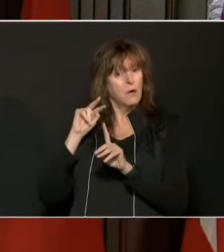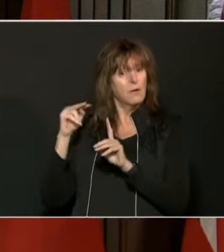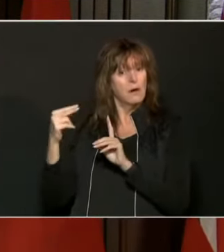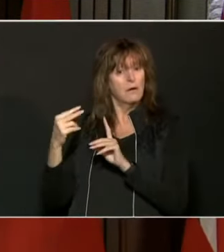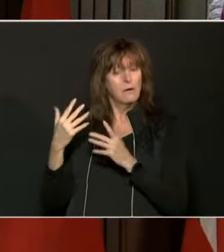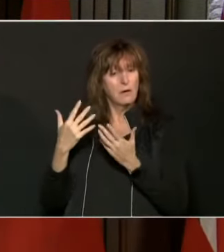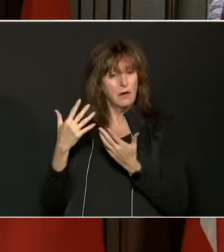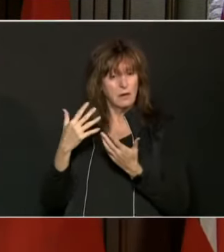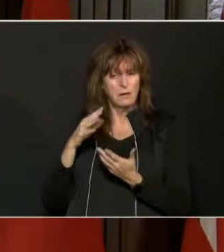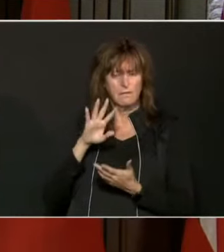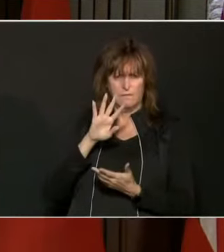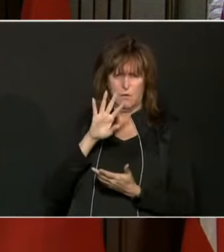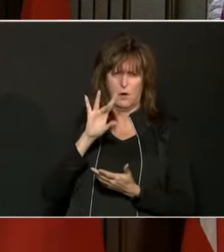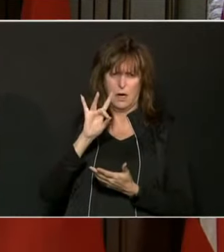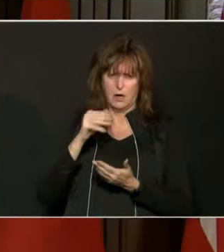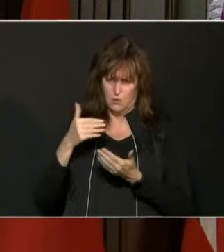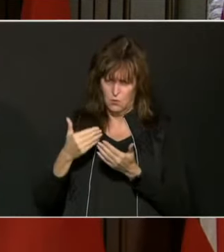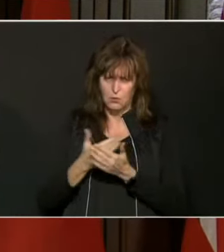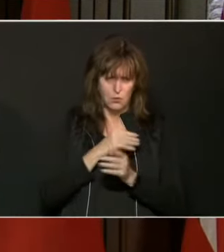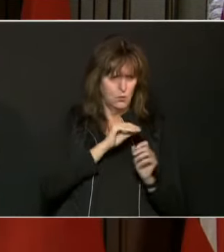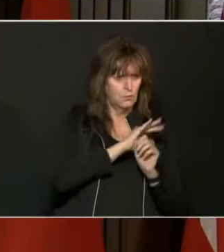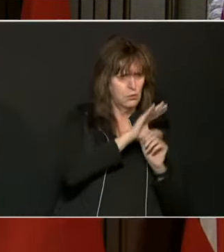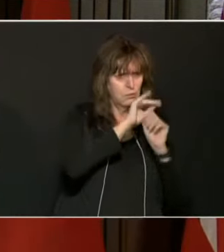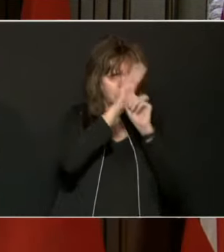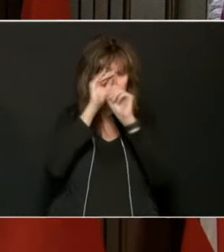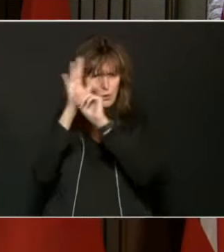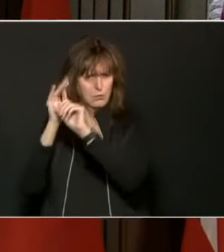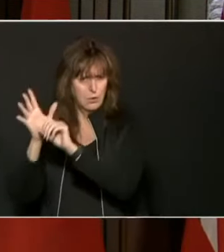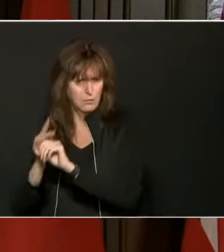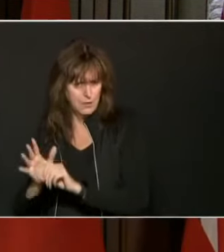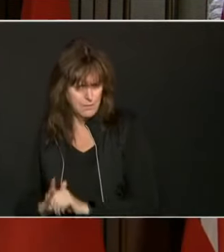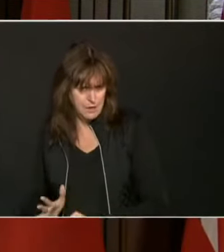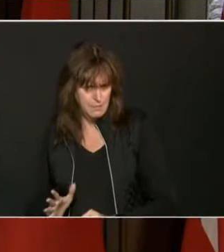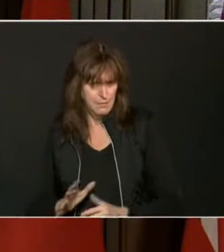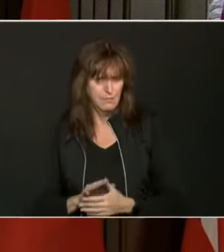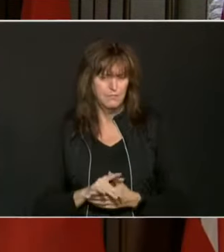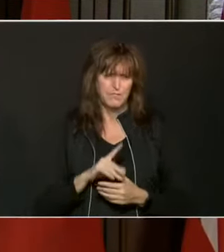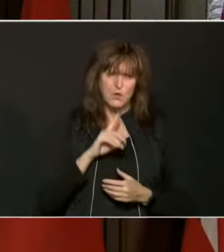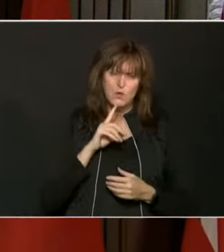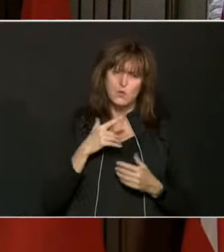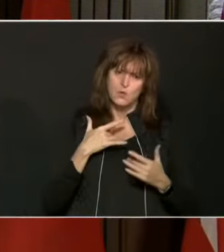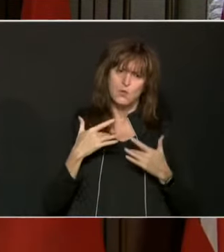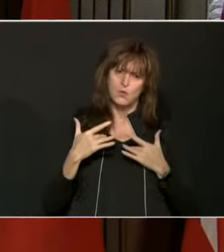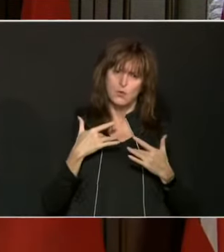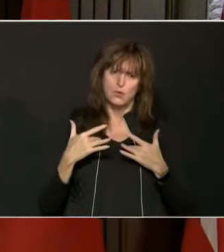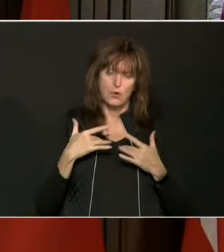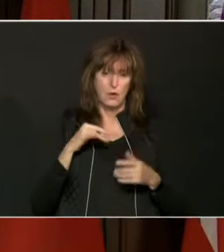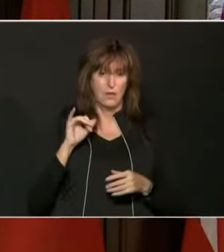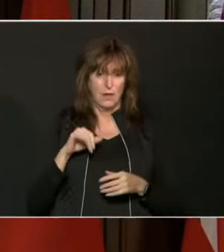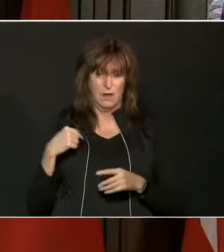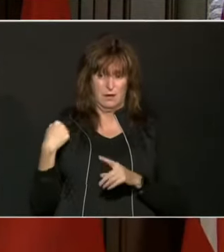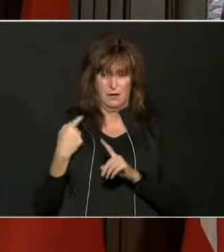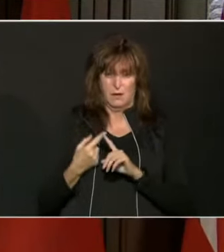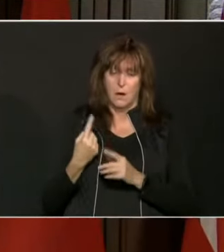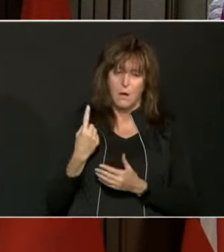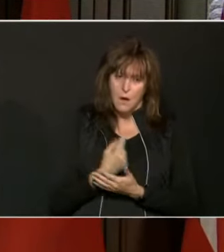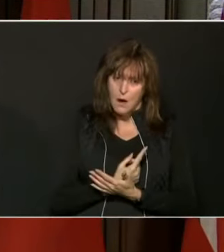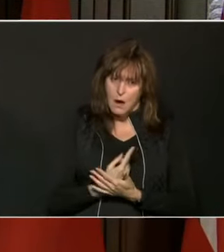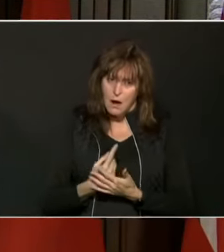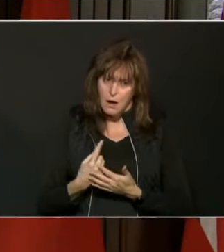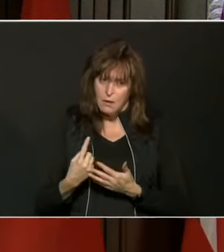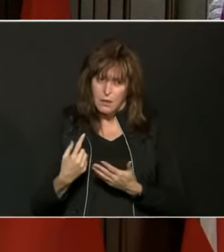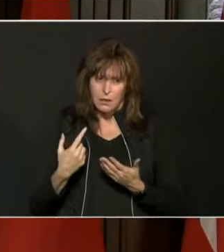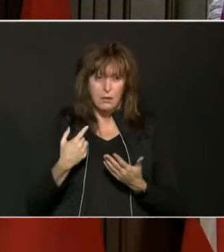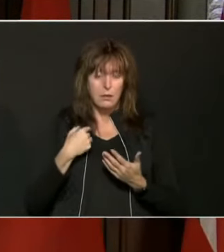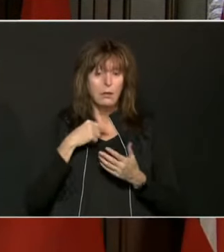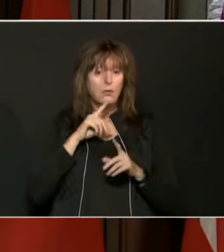outbreaks, and that certainly is concerning. Over 7 days, as of yesterday, we had reported 212 over the